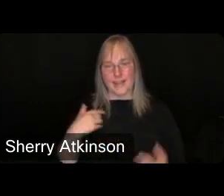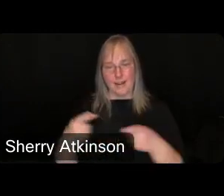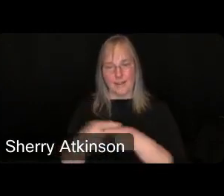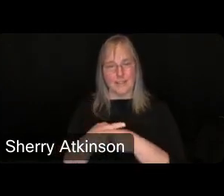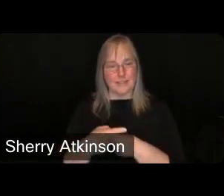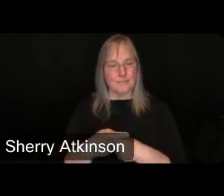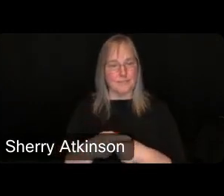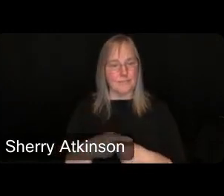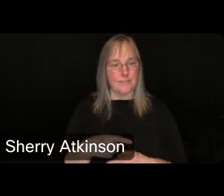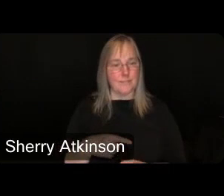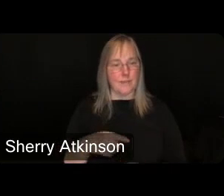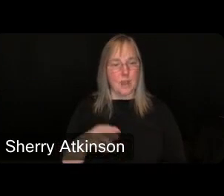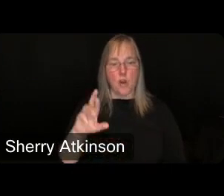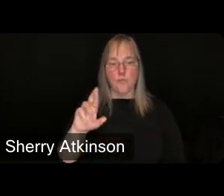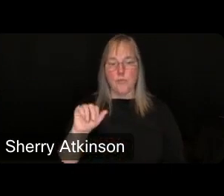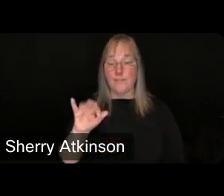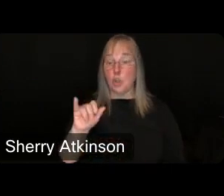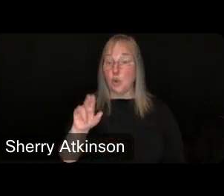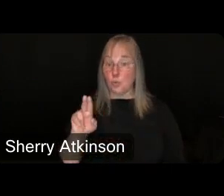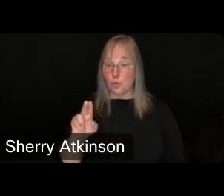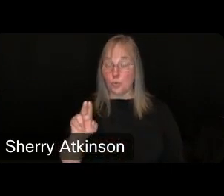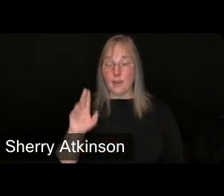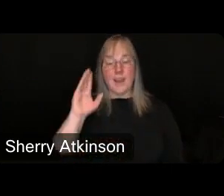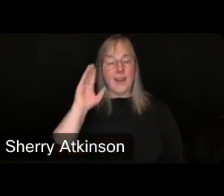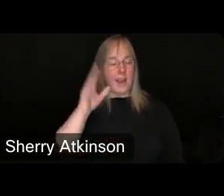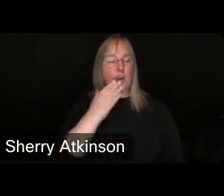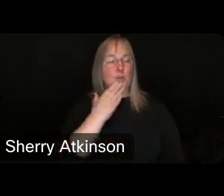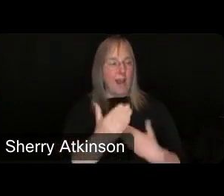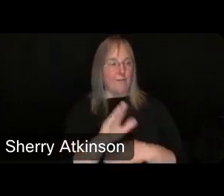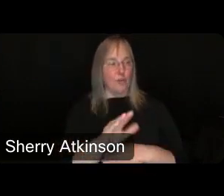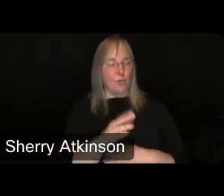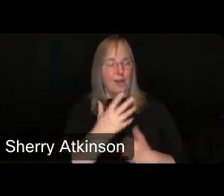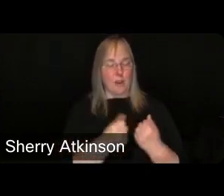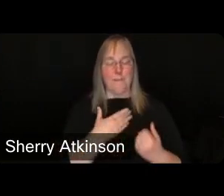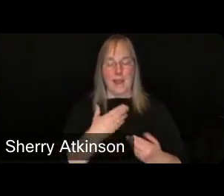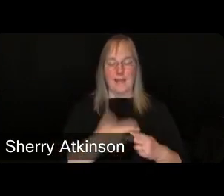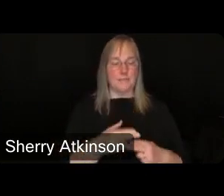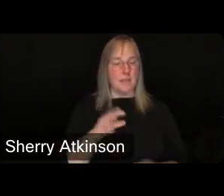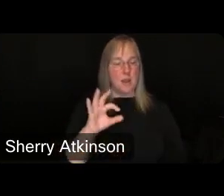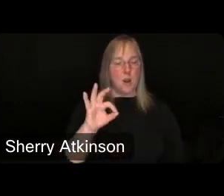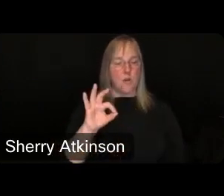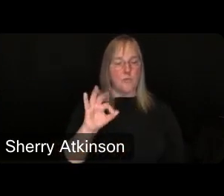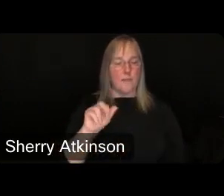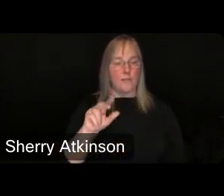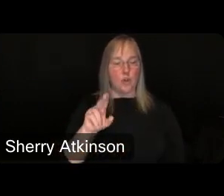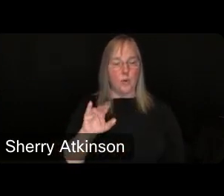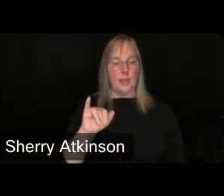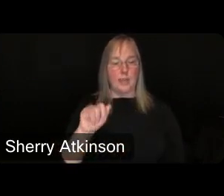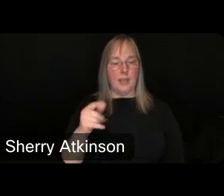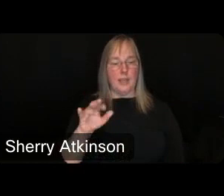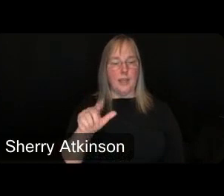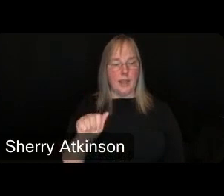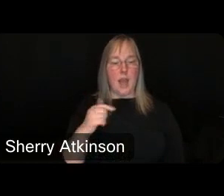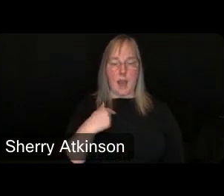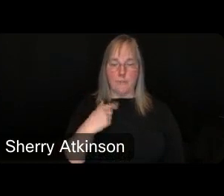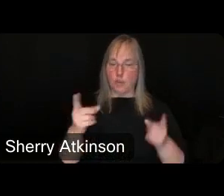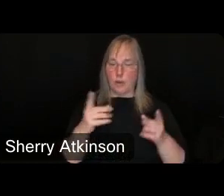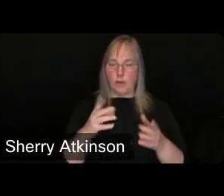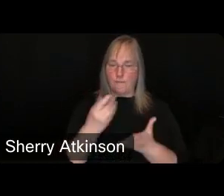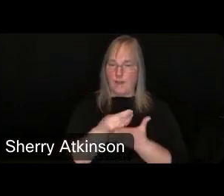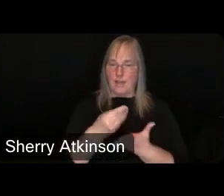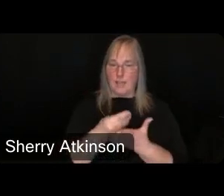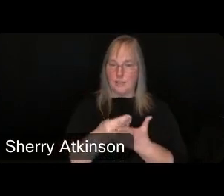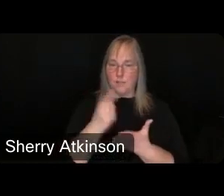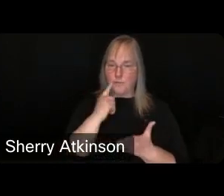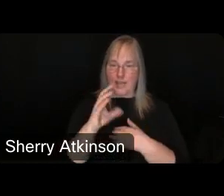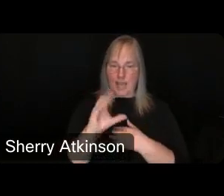Rafiq? Good afternoon, everyone. My name is Rafiu Ihile, Director of Finance for the county. I have been on